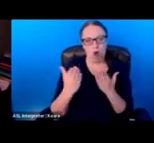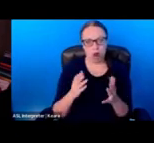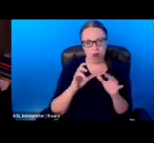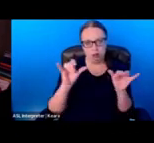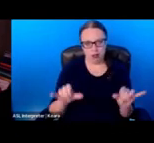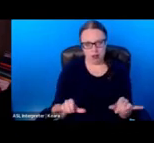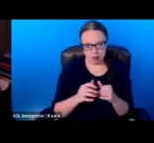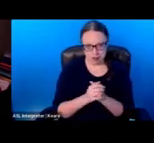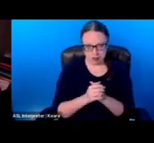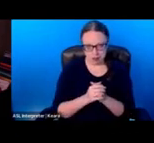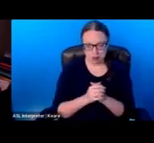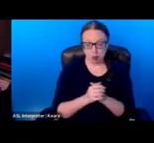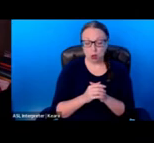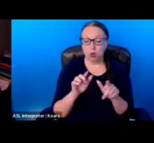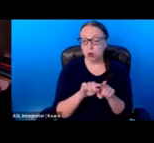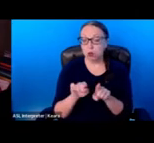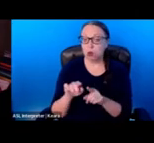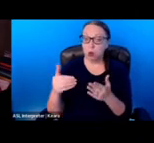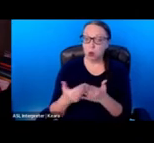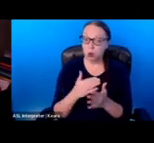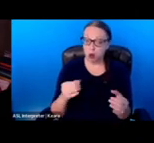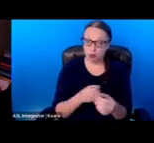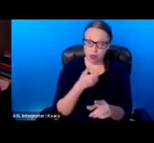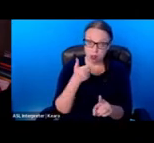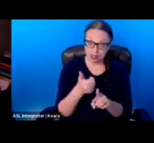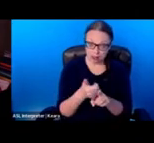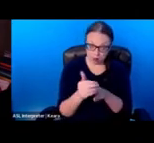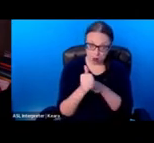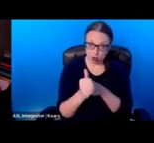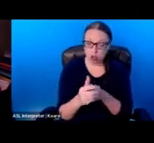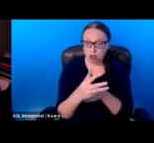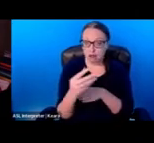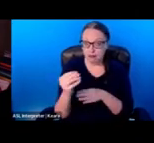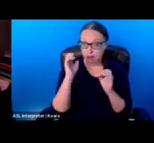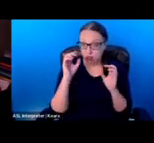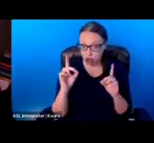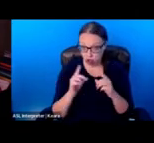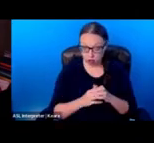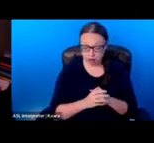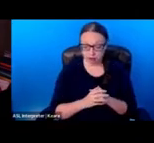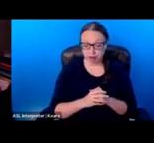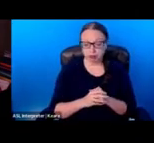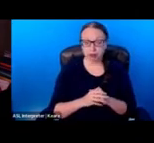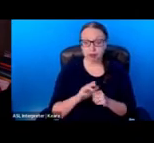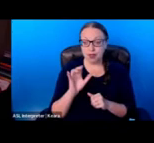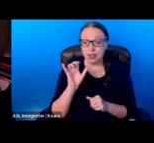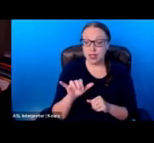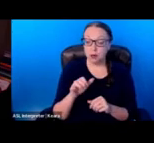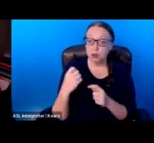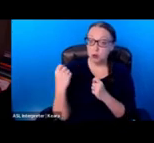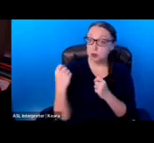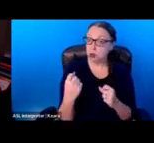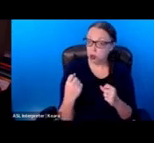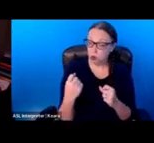There is also a new office on self-direction in education. This came out of some really strong advocacy